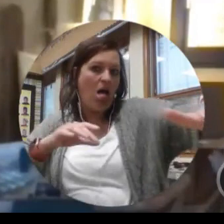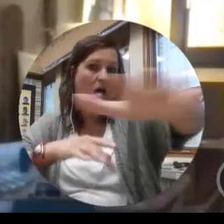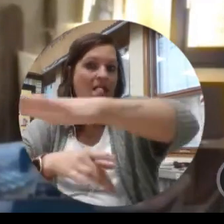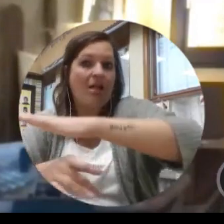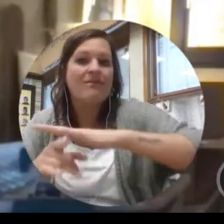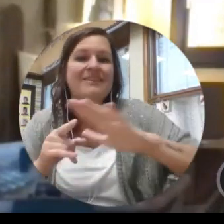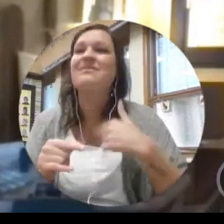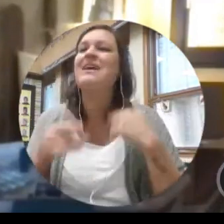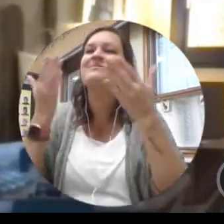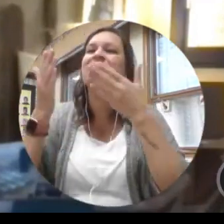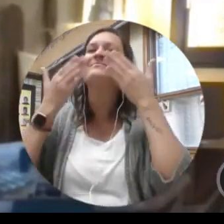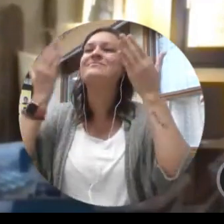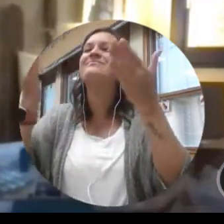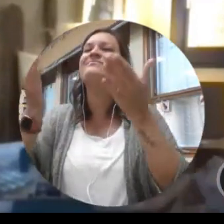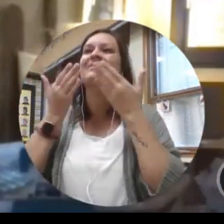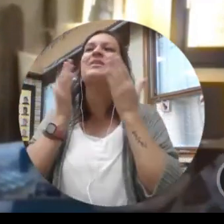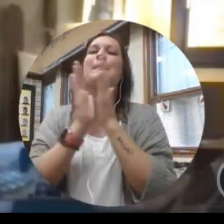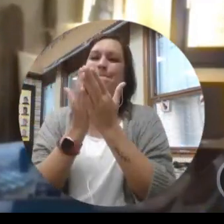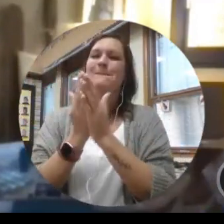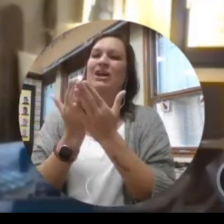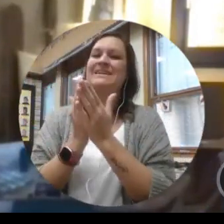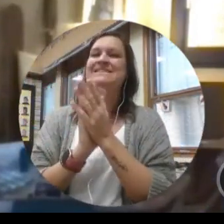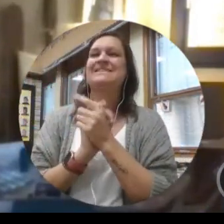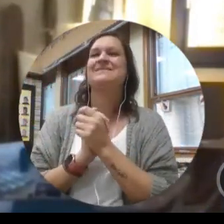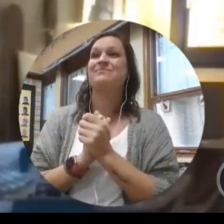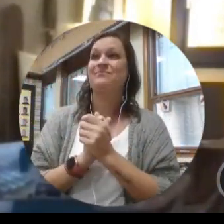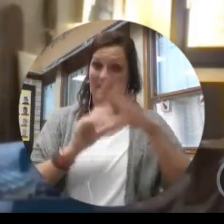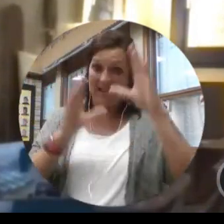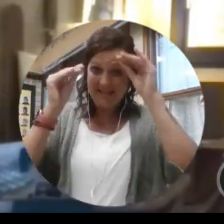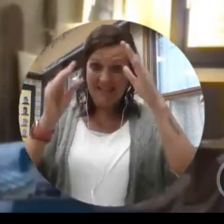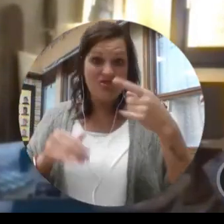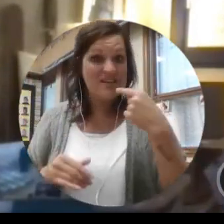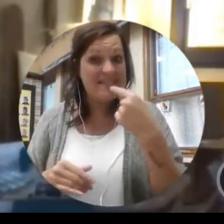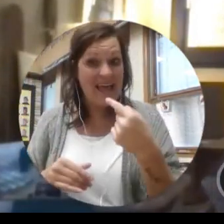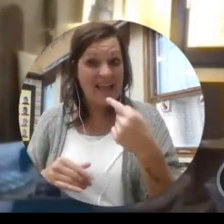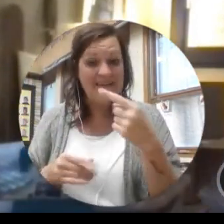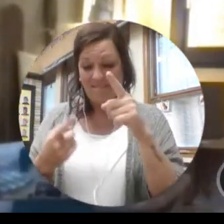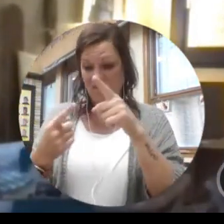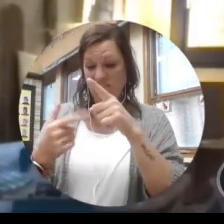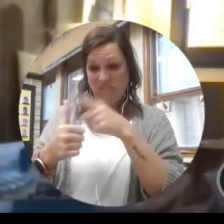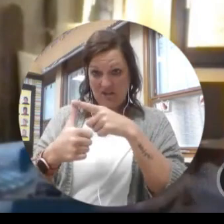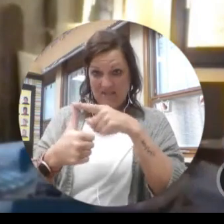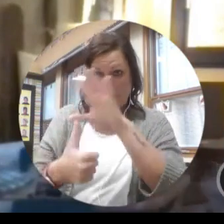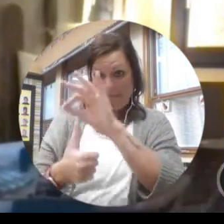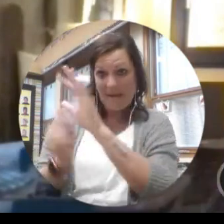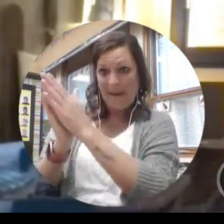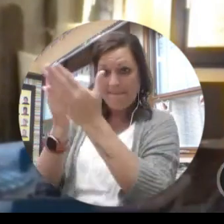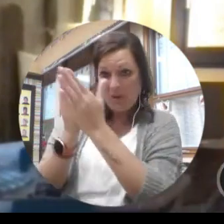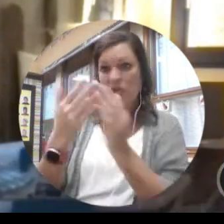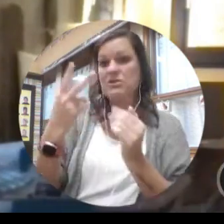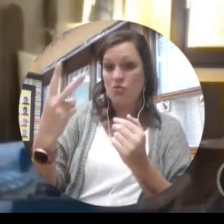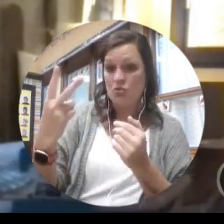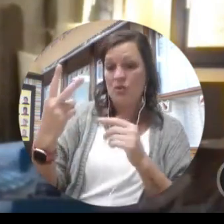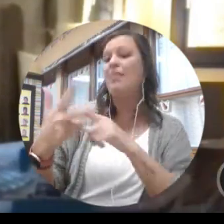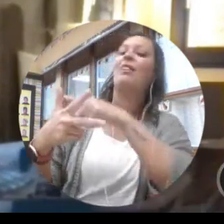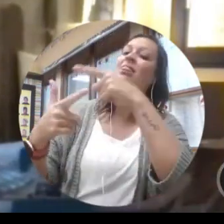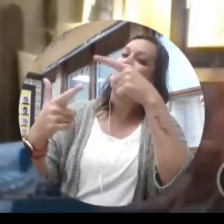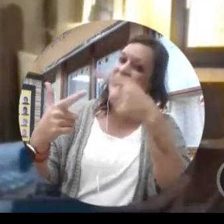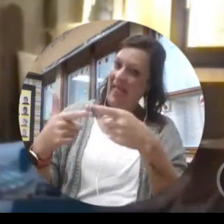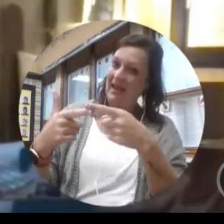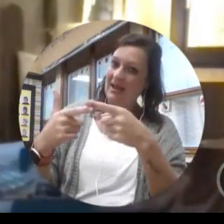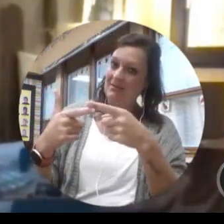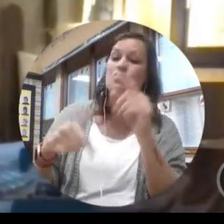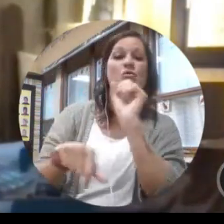in my excitement. After you choose your books, Miss Hutton said, you can spend the rest of the time reading or working on your 2 truths and a lie